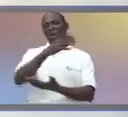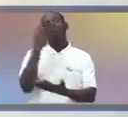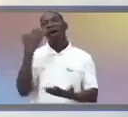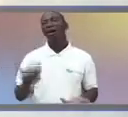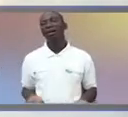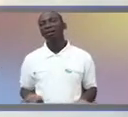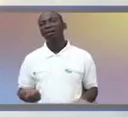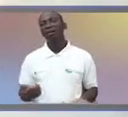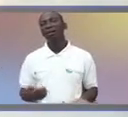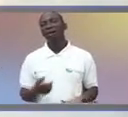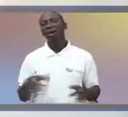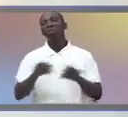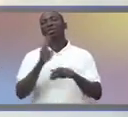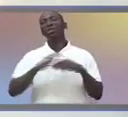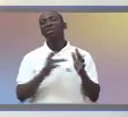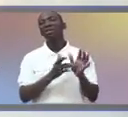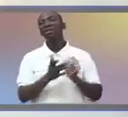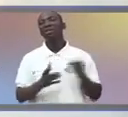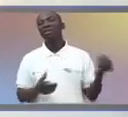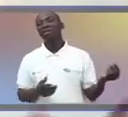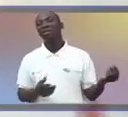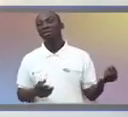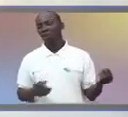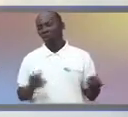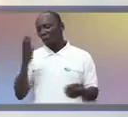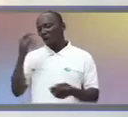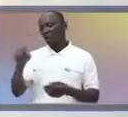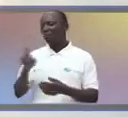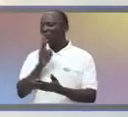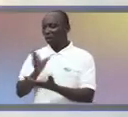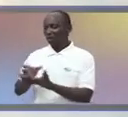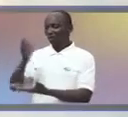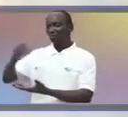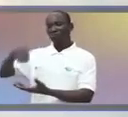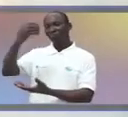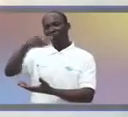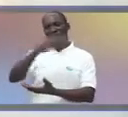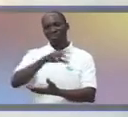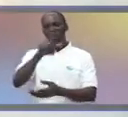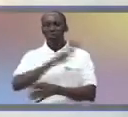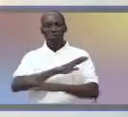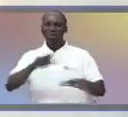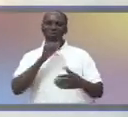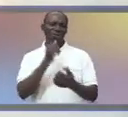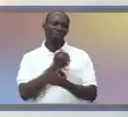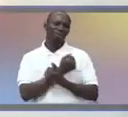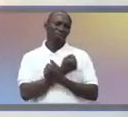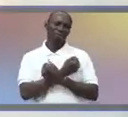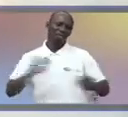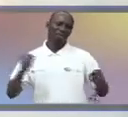wo di se ogu cup egbo wo esu wo ye nyankwa mi jina Bible so na e ka se